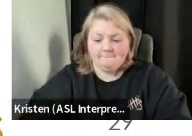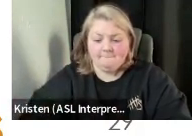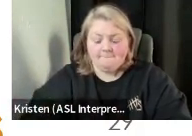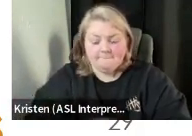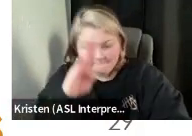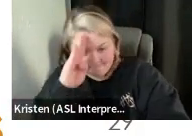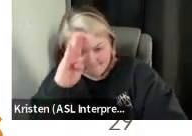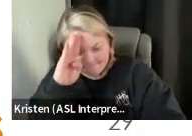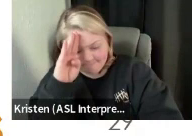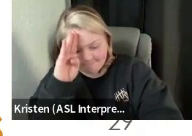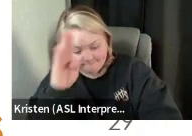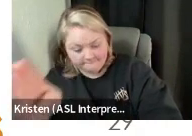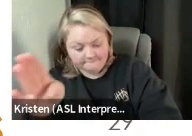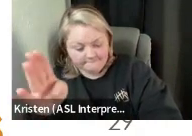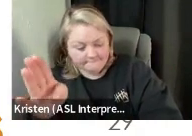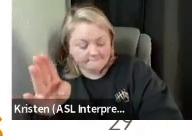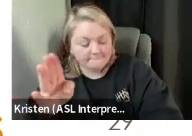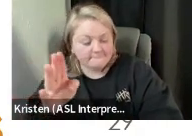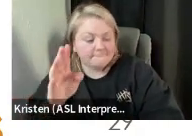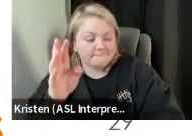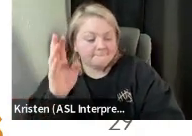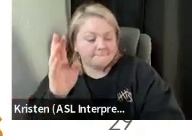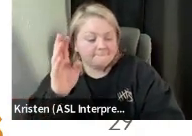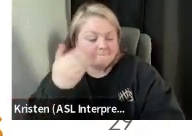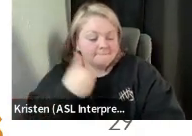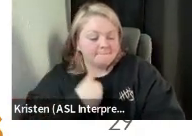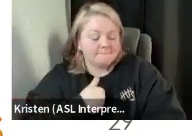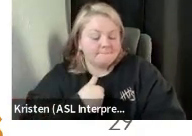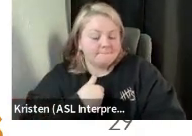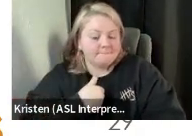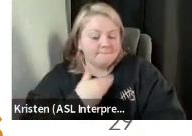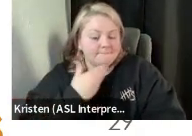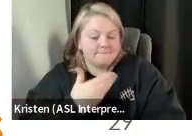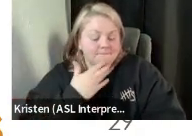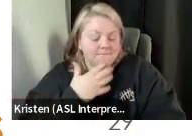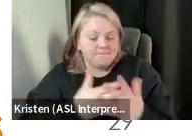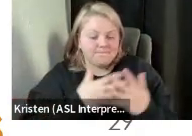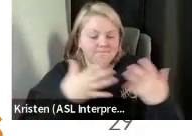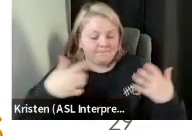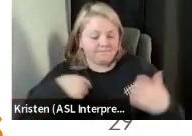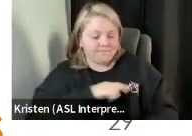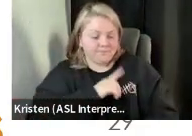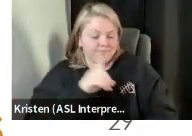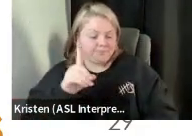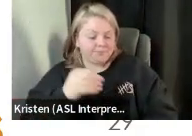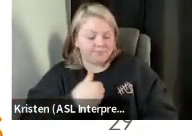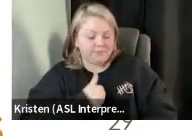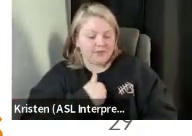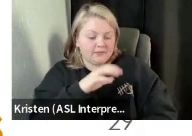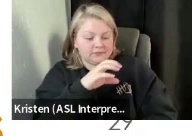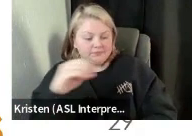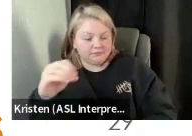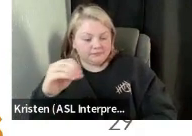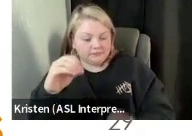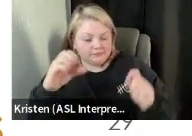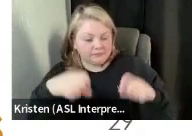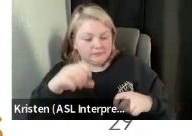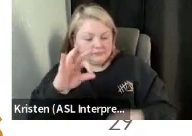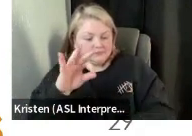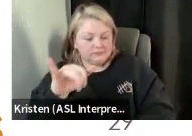Hi, thank you so much, Michelle Ferguson. We have a corporation, but also a